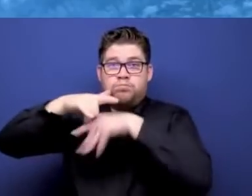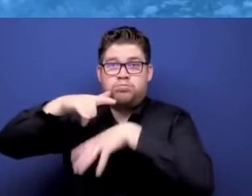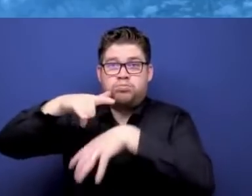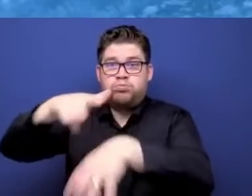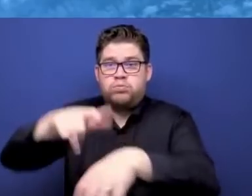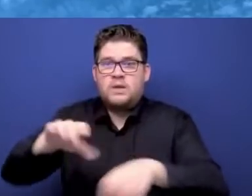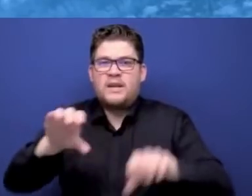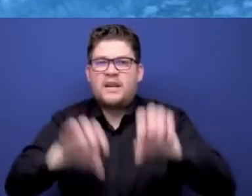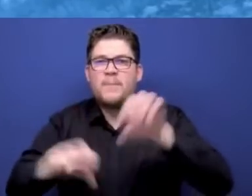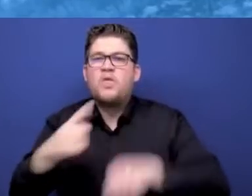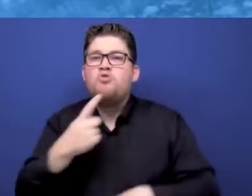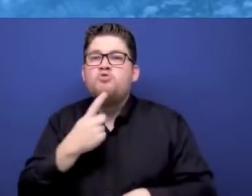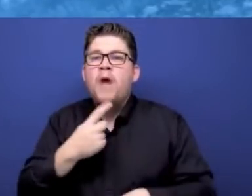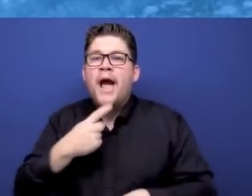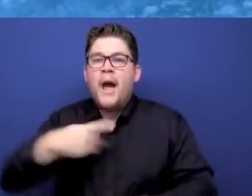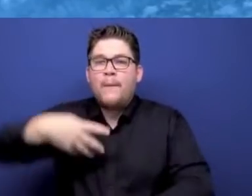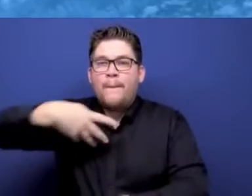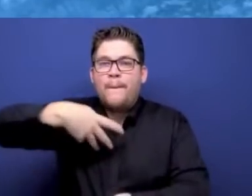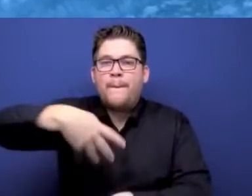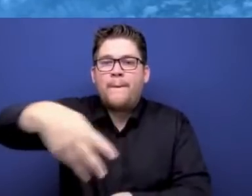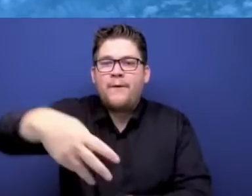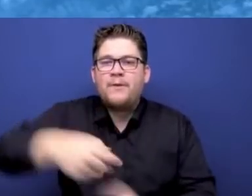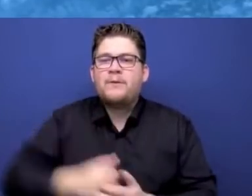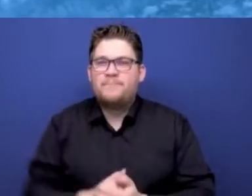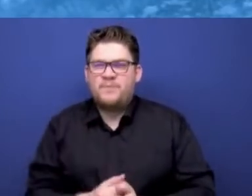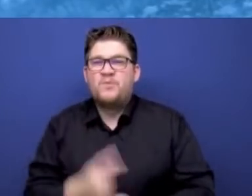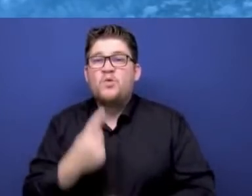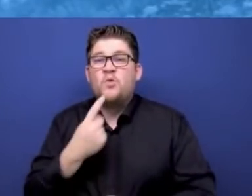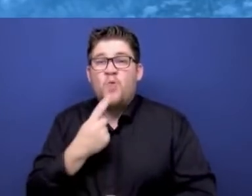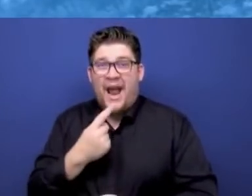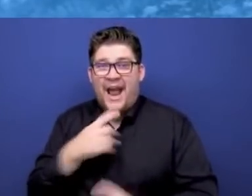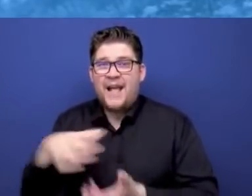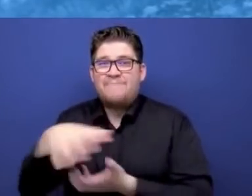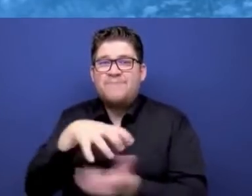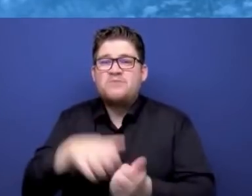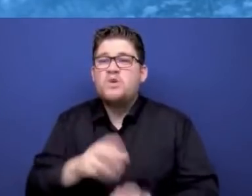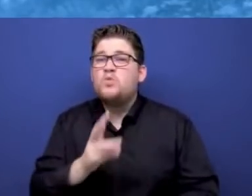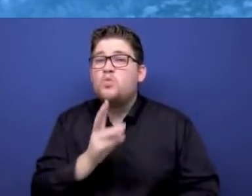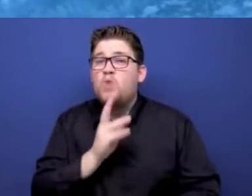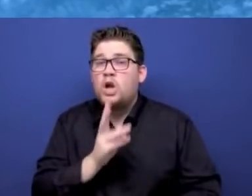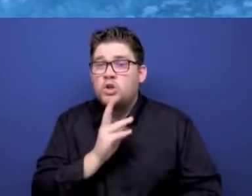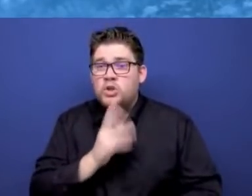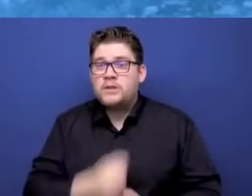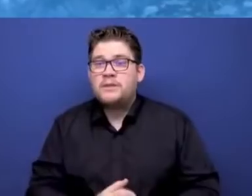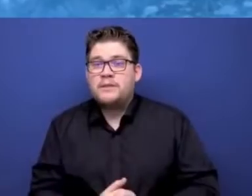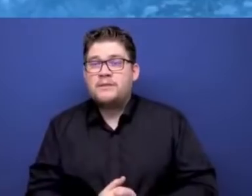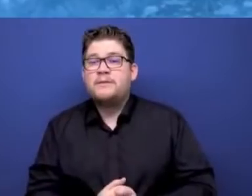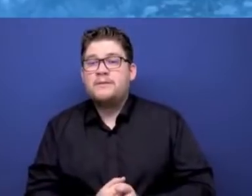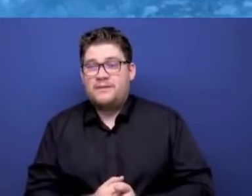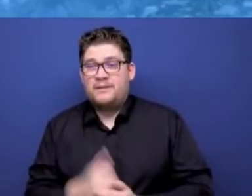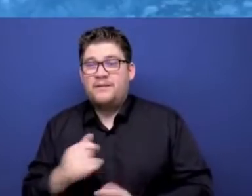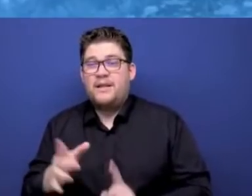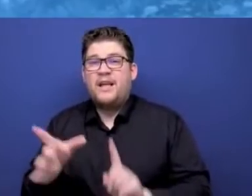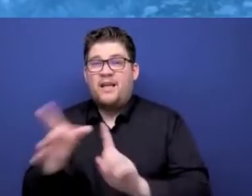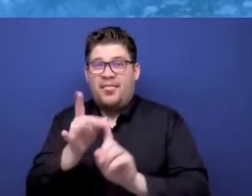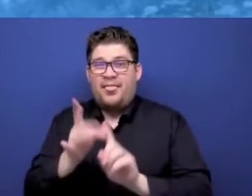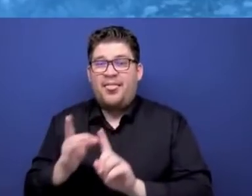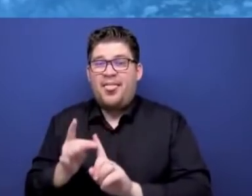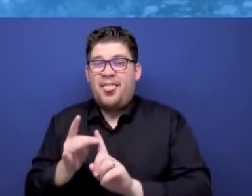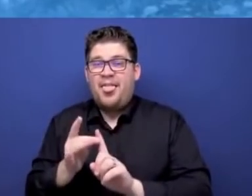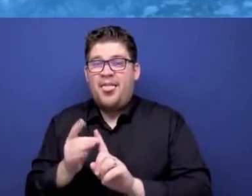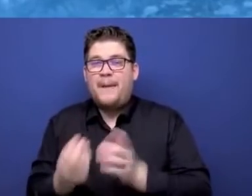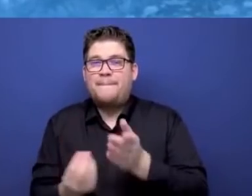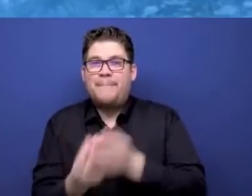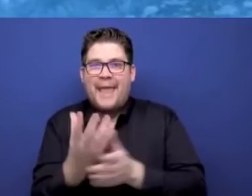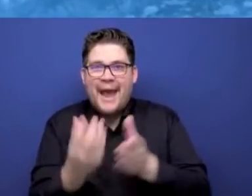water, it's actually designed that way so that it will stick on the vegetation, even with that heat, and will actually not